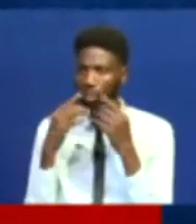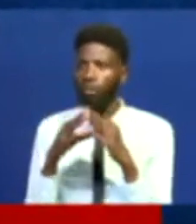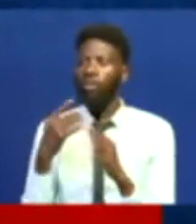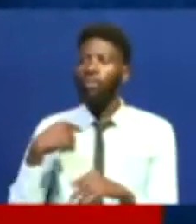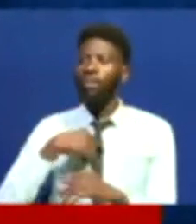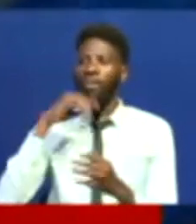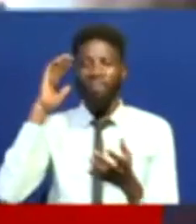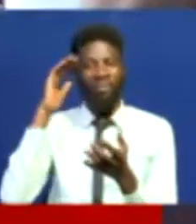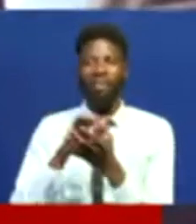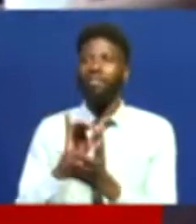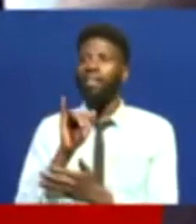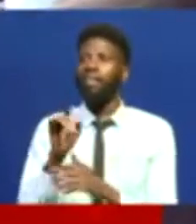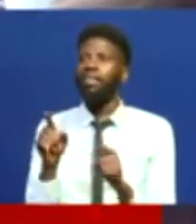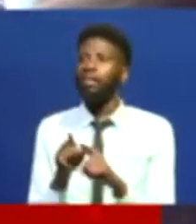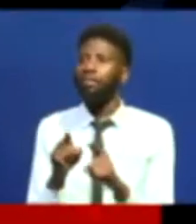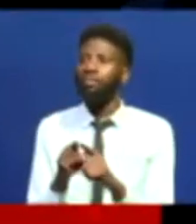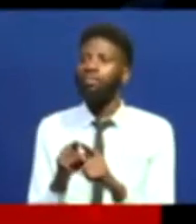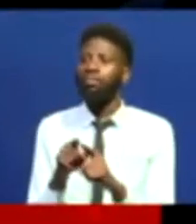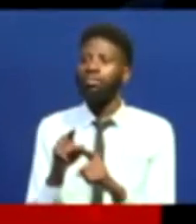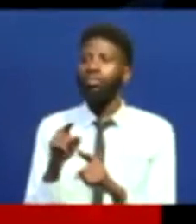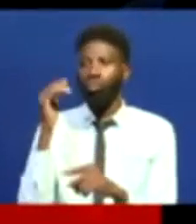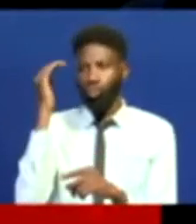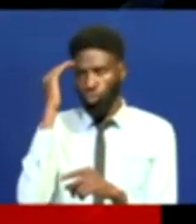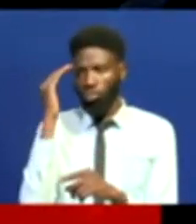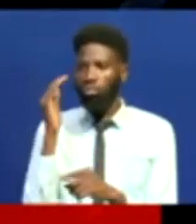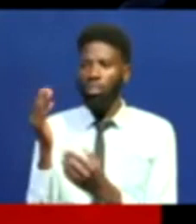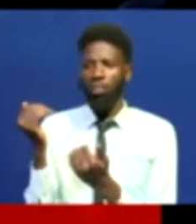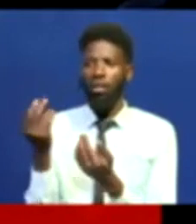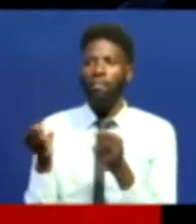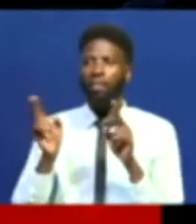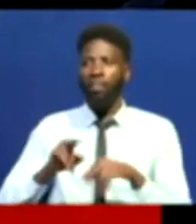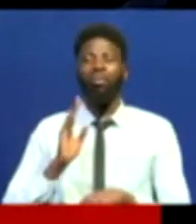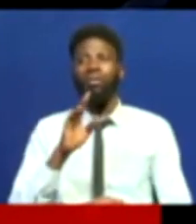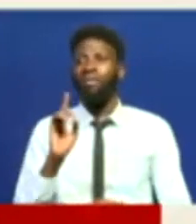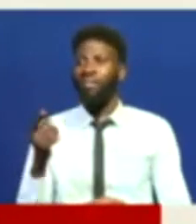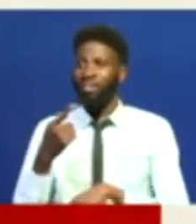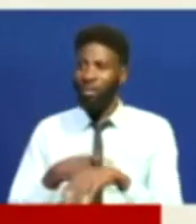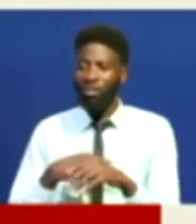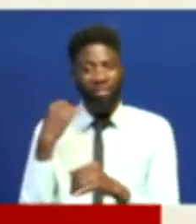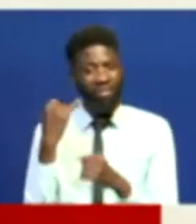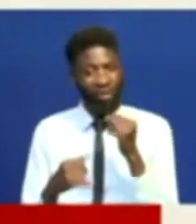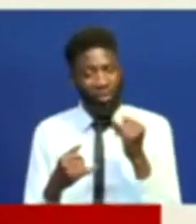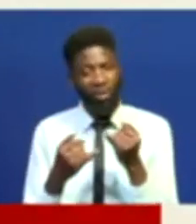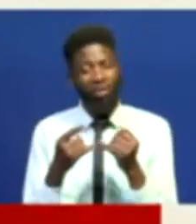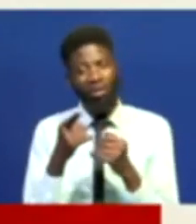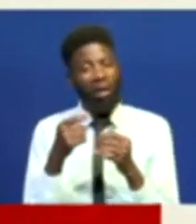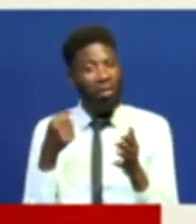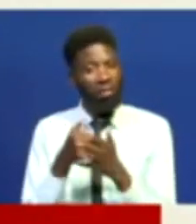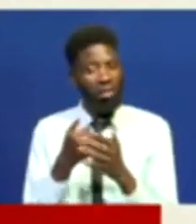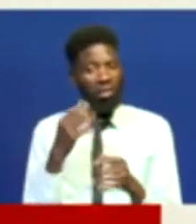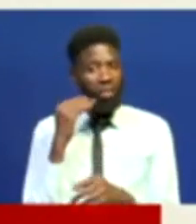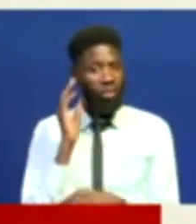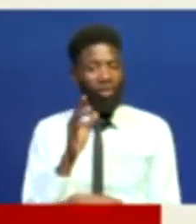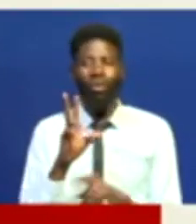believe it was coming. And that is not the first or the last attempted attack that we are going to experience.